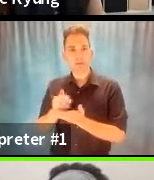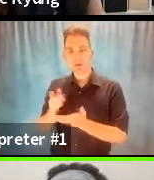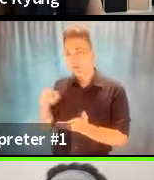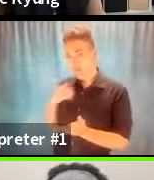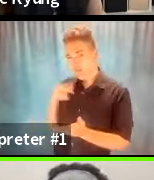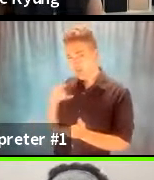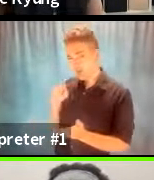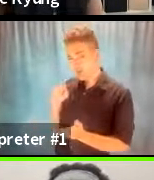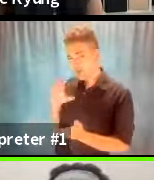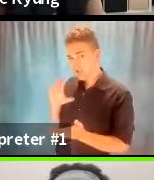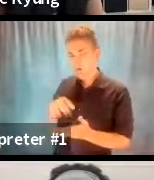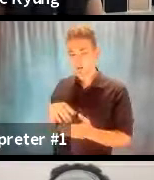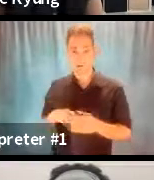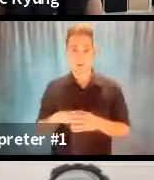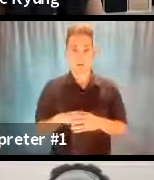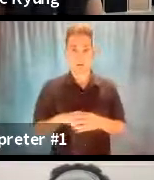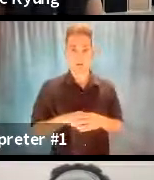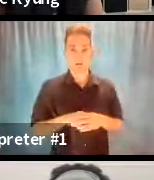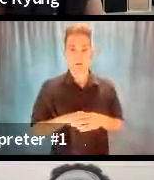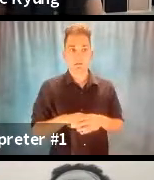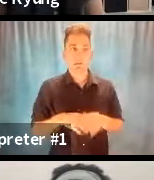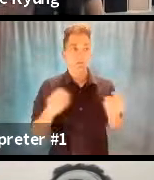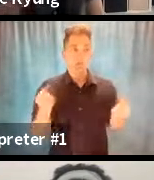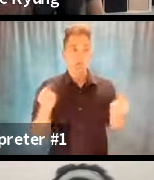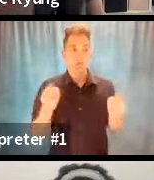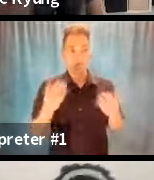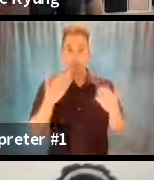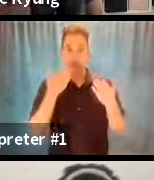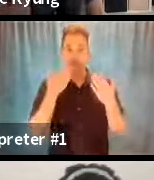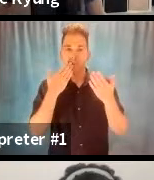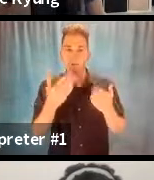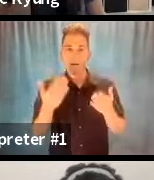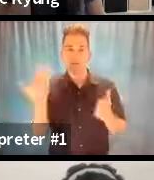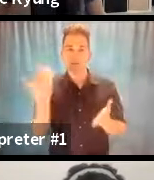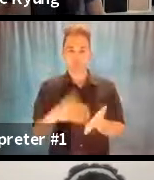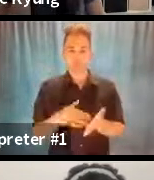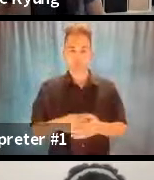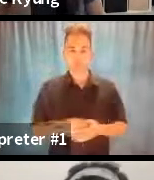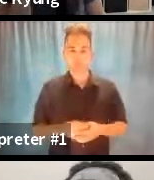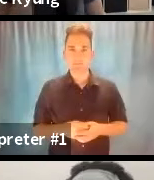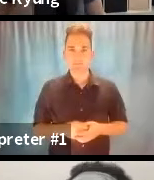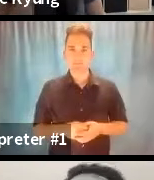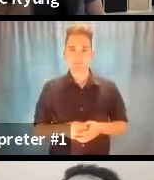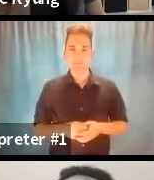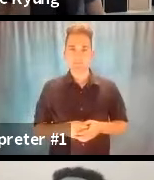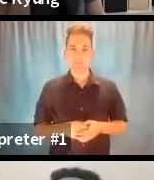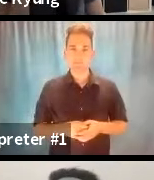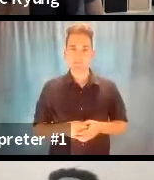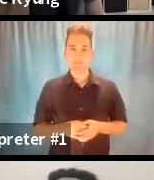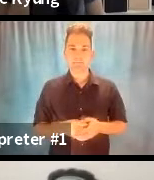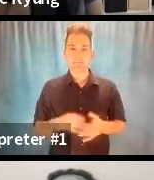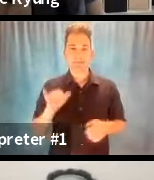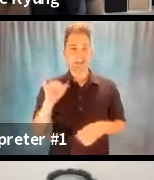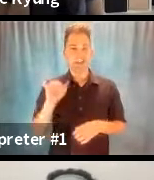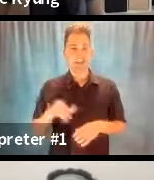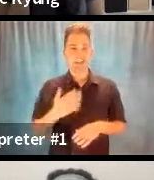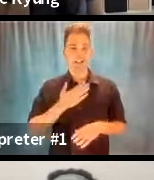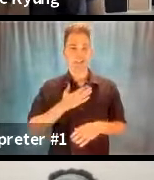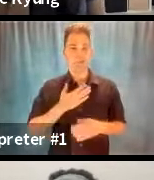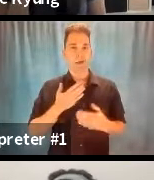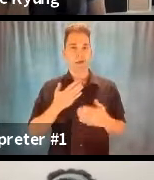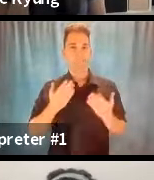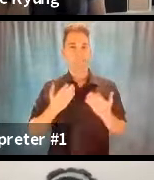that. So thank you once more, but that's what I offer